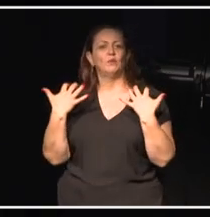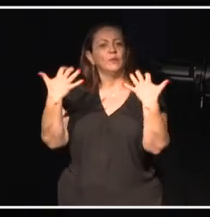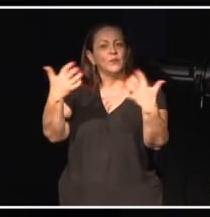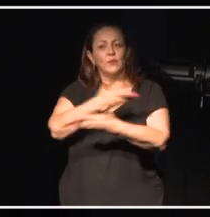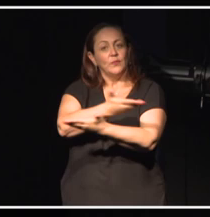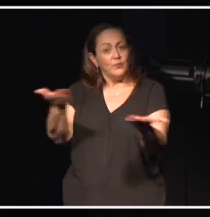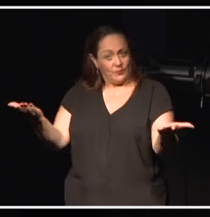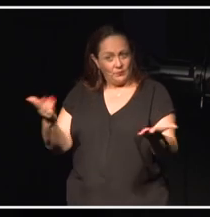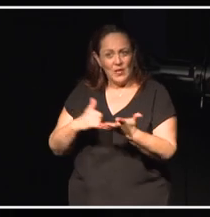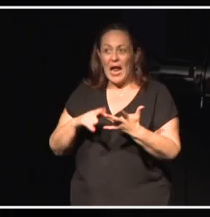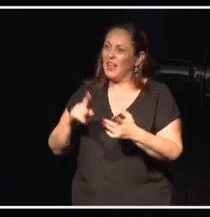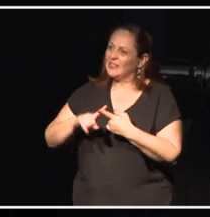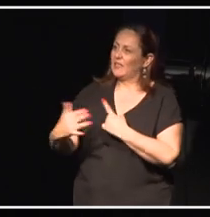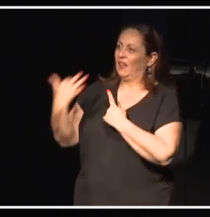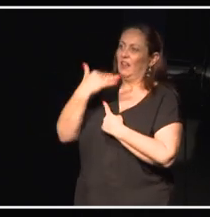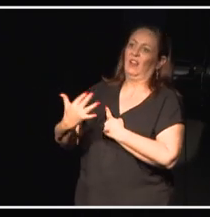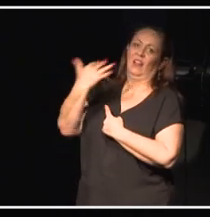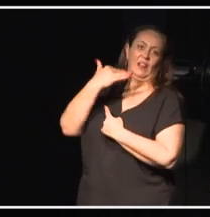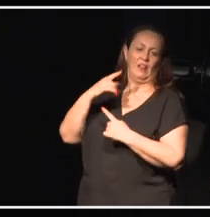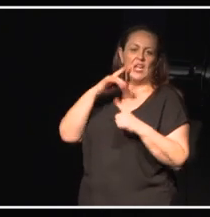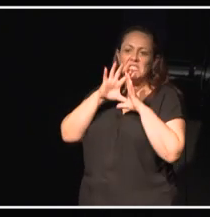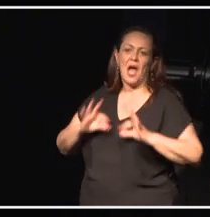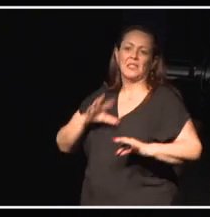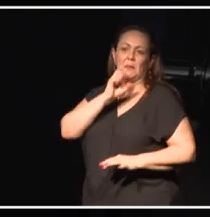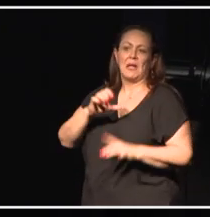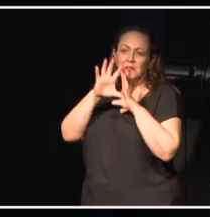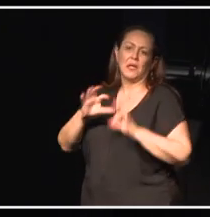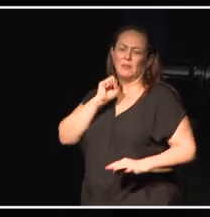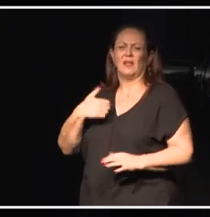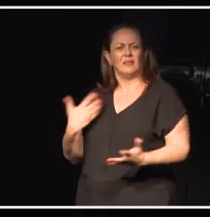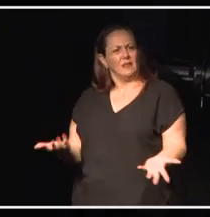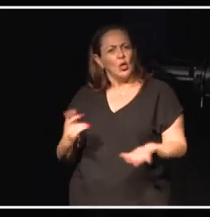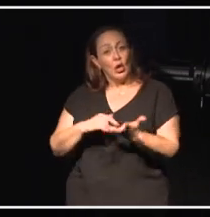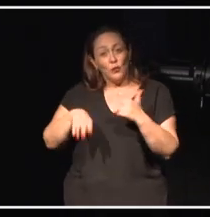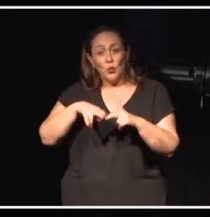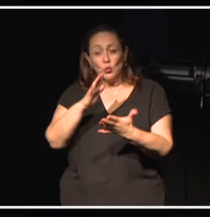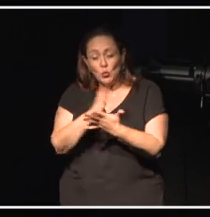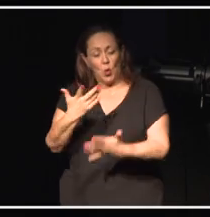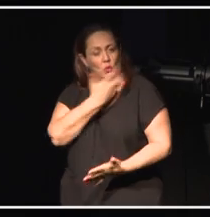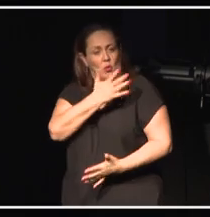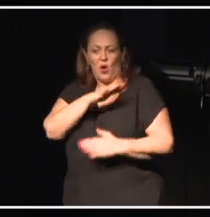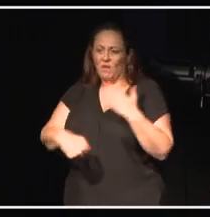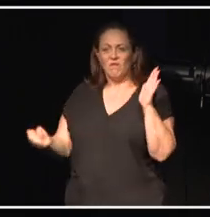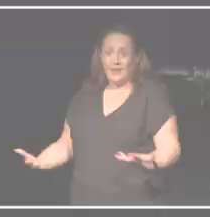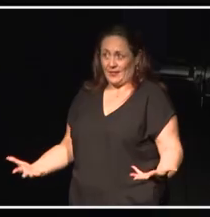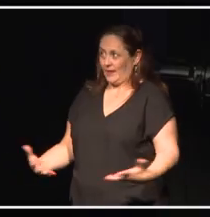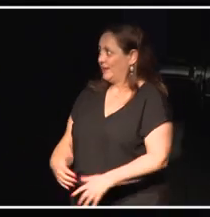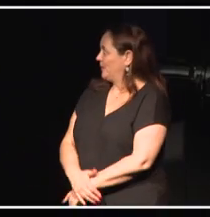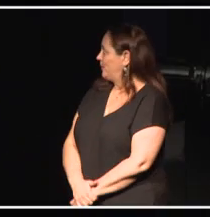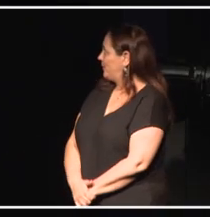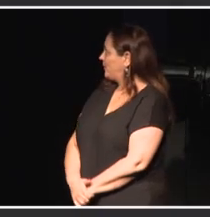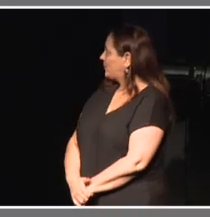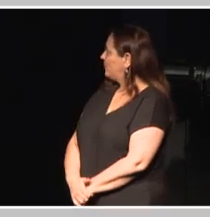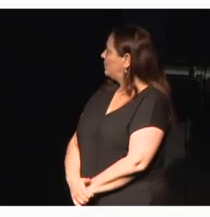which I'm still accused of silencing men. I think, well, you're so proud of what you've said. I'm helping you out, you know.